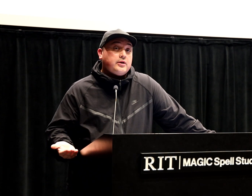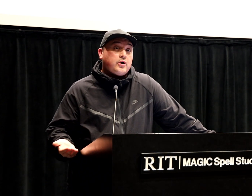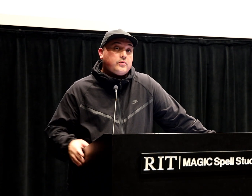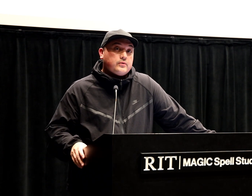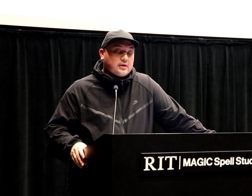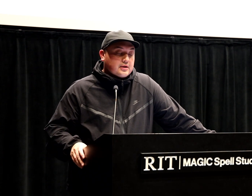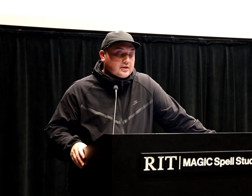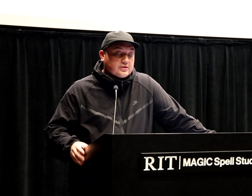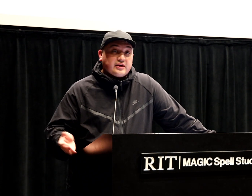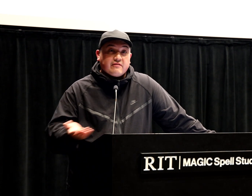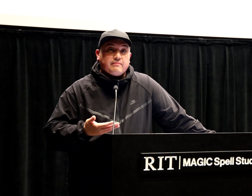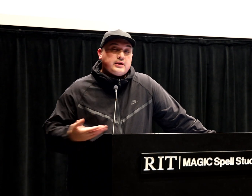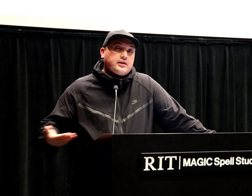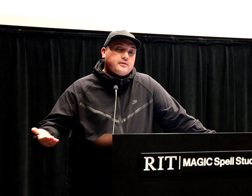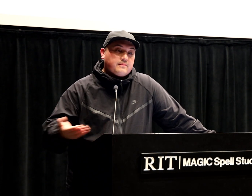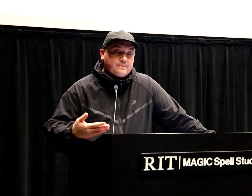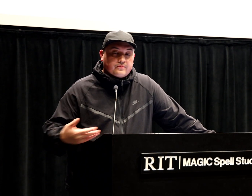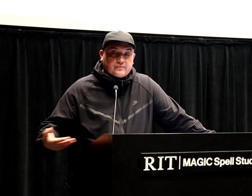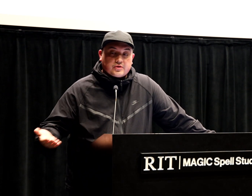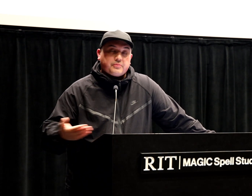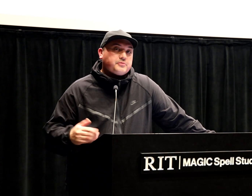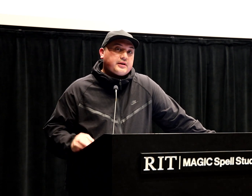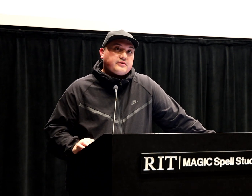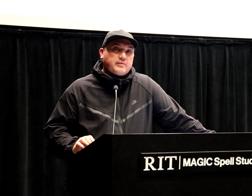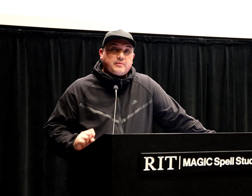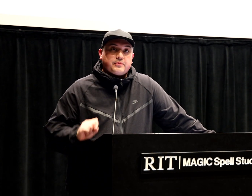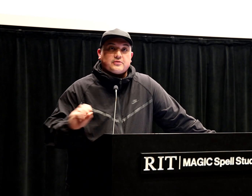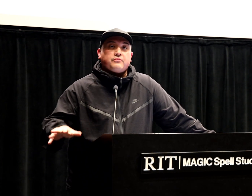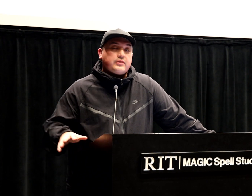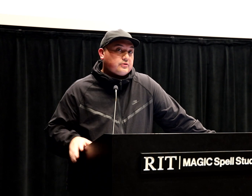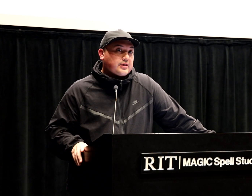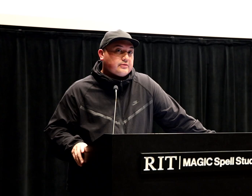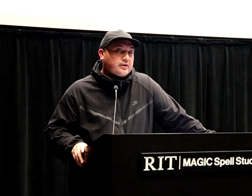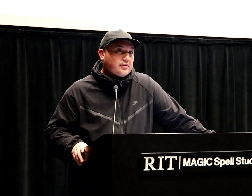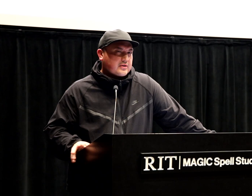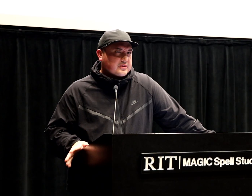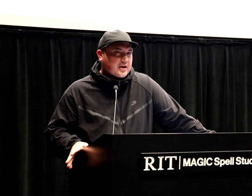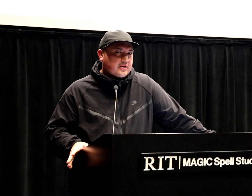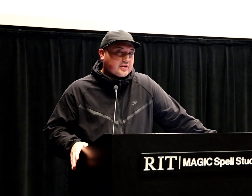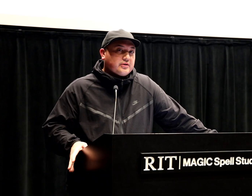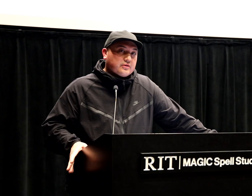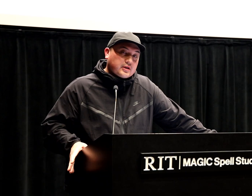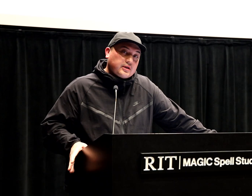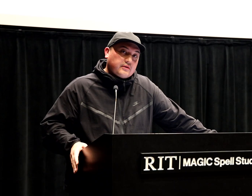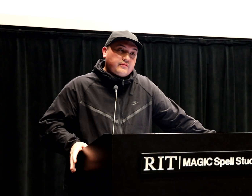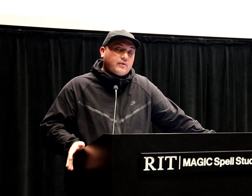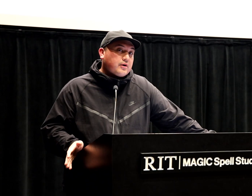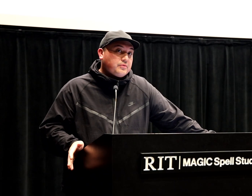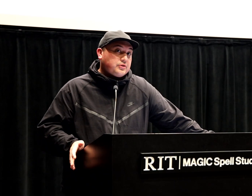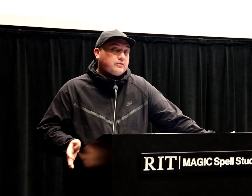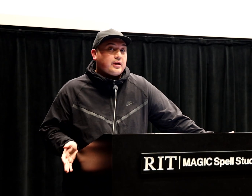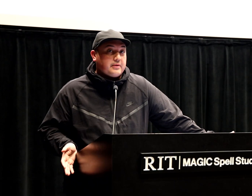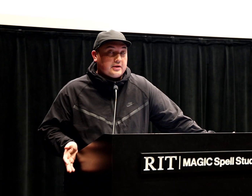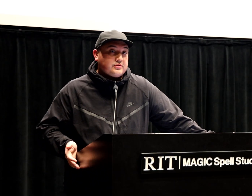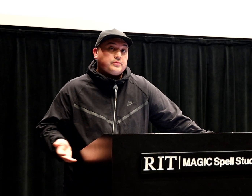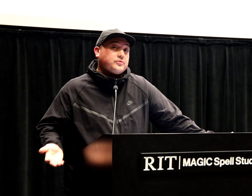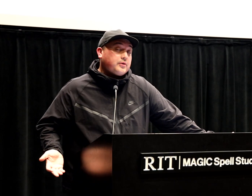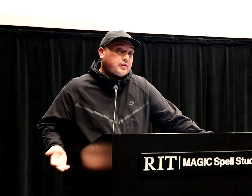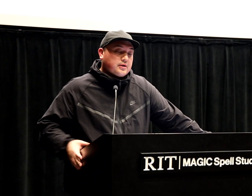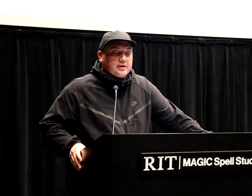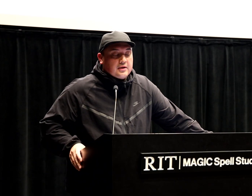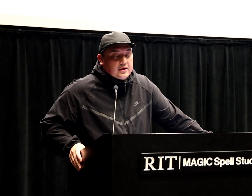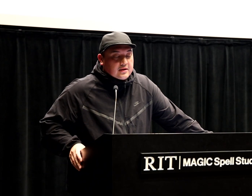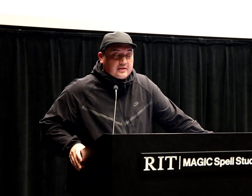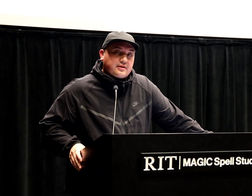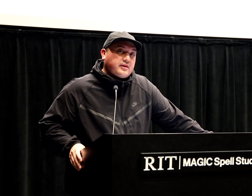someone I might know, to give me some perspective, maybe put some feelers out there. Are you guys hiring? Are you looking? If you are, would you look at my students'